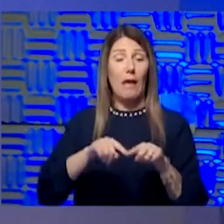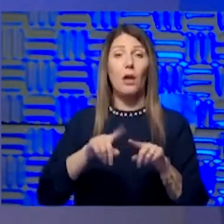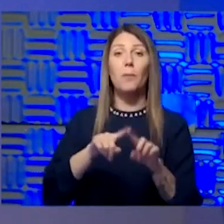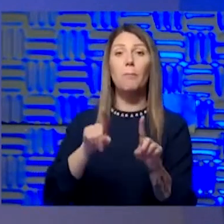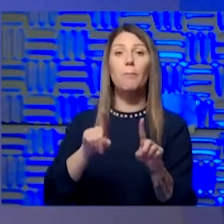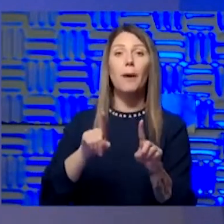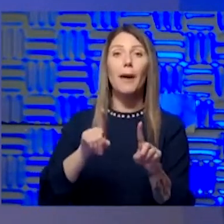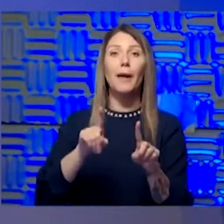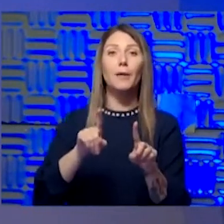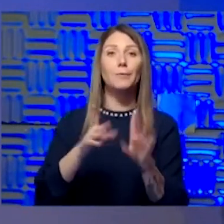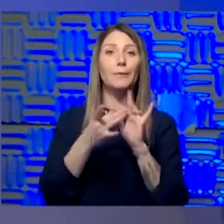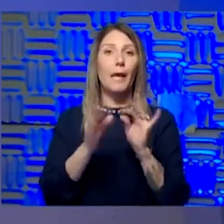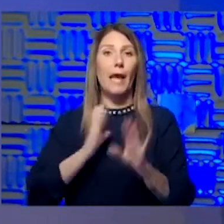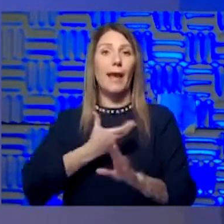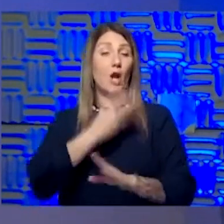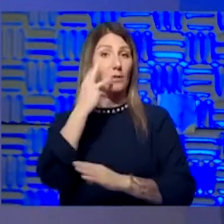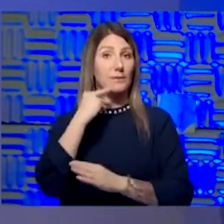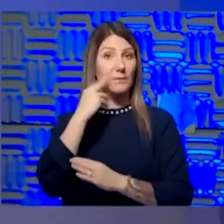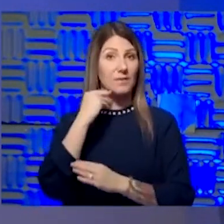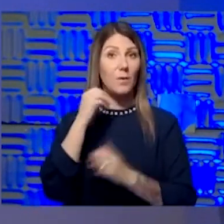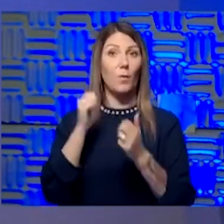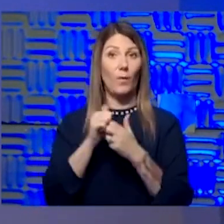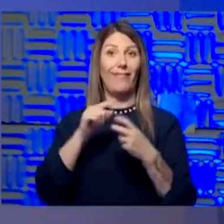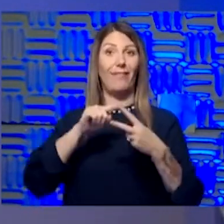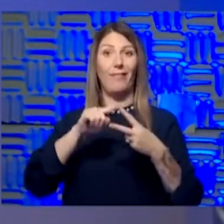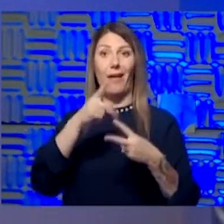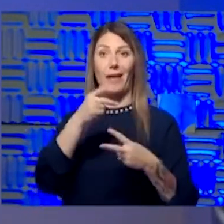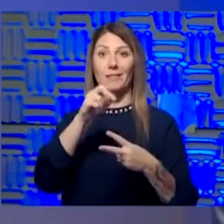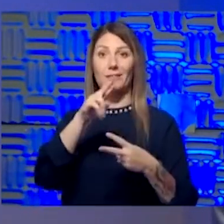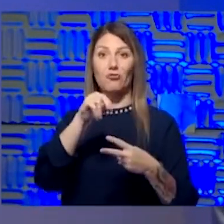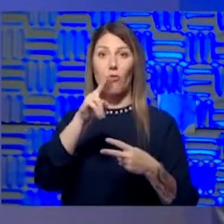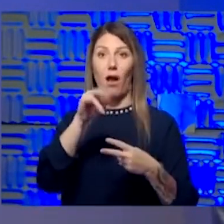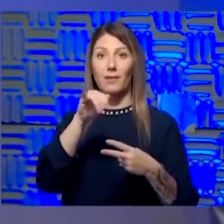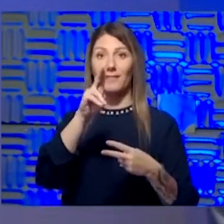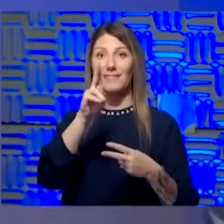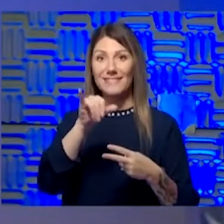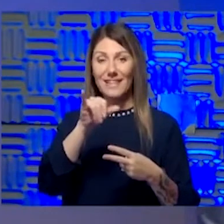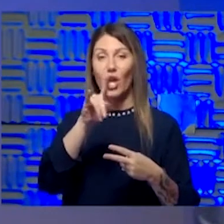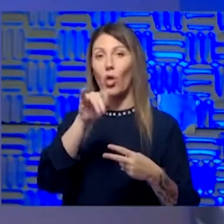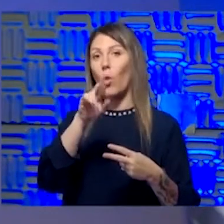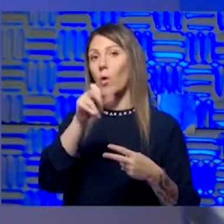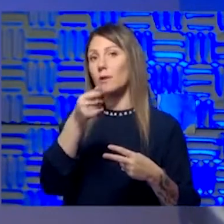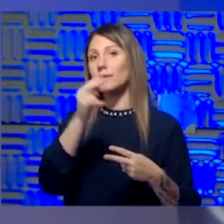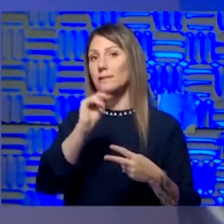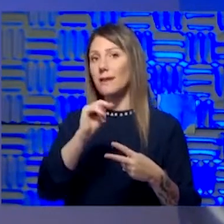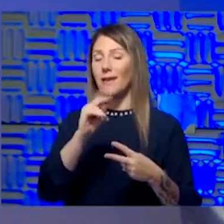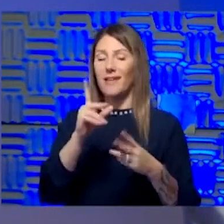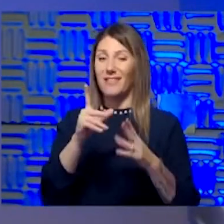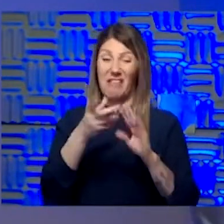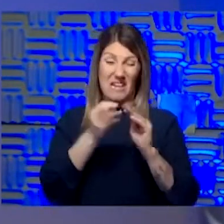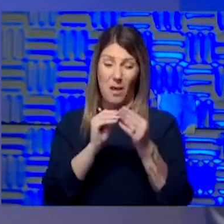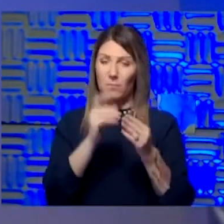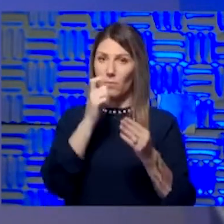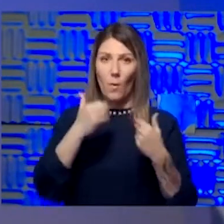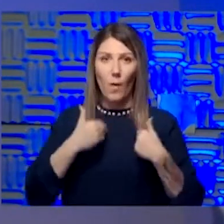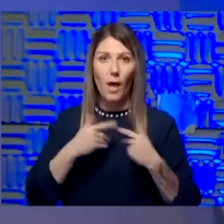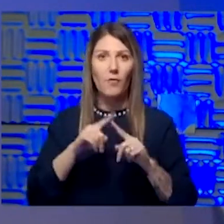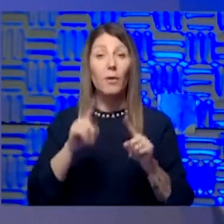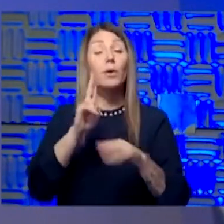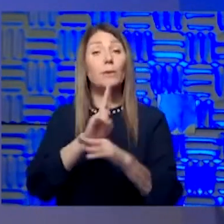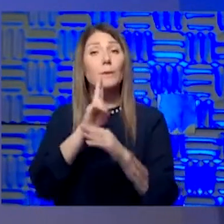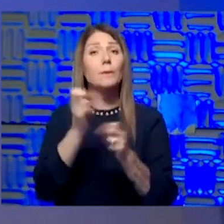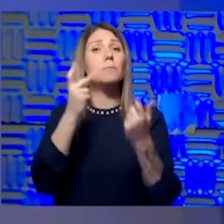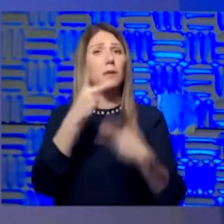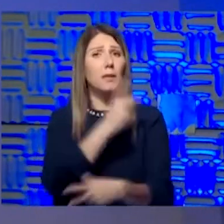our experience here with hydroxychloroquine, I don't have any specific numbers. We have certainly used it on a lot of patients, along with some of the